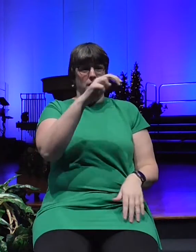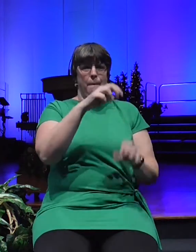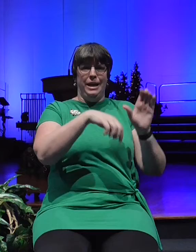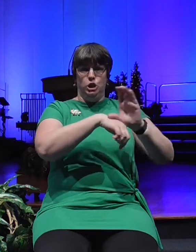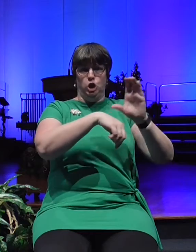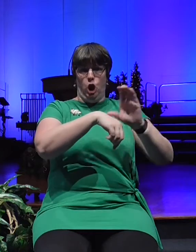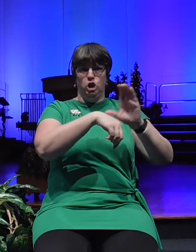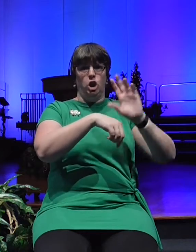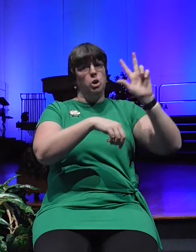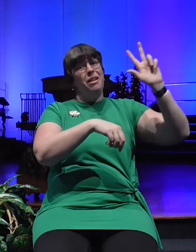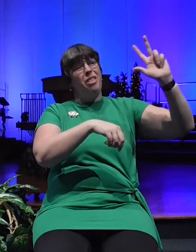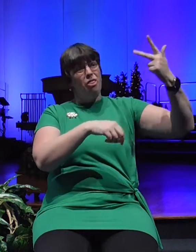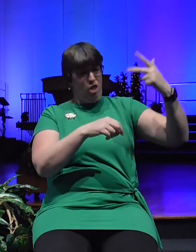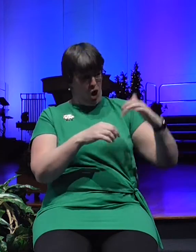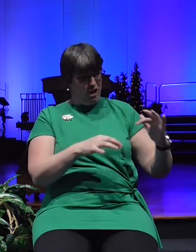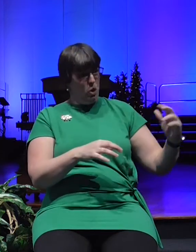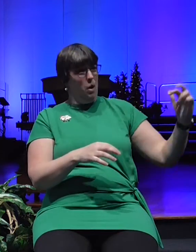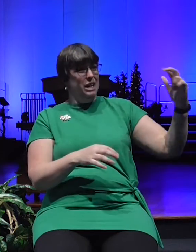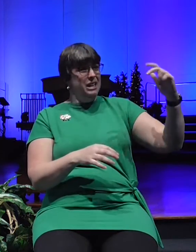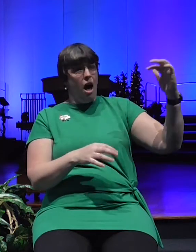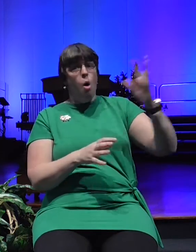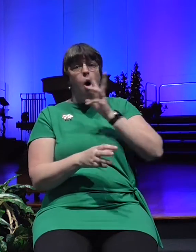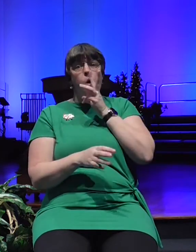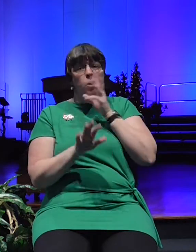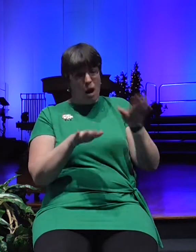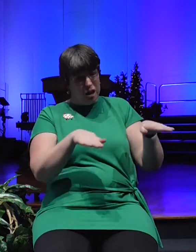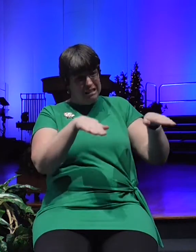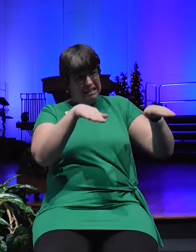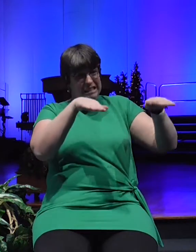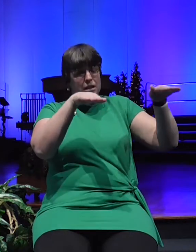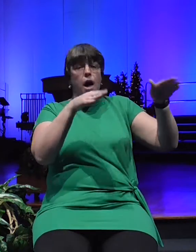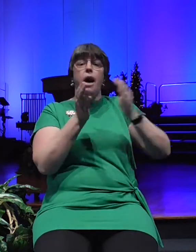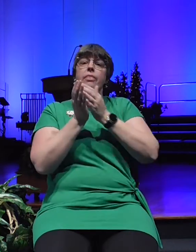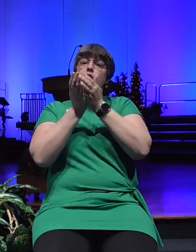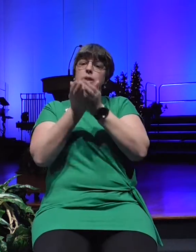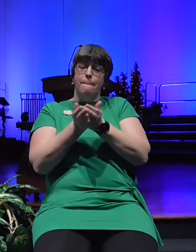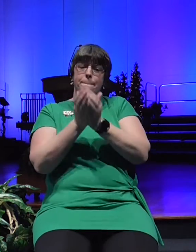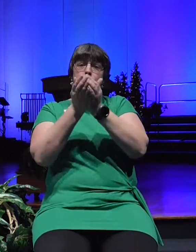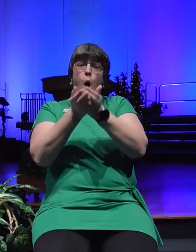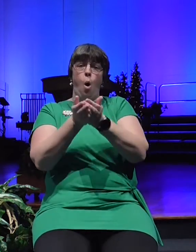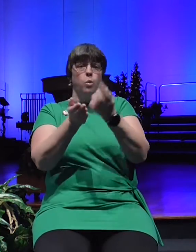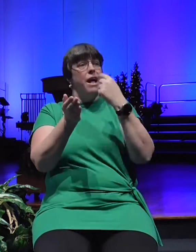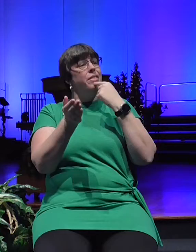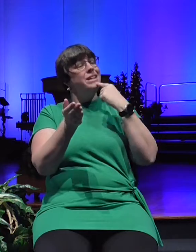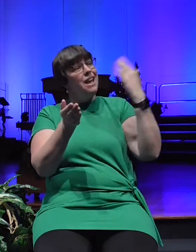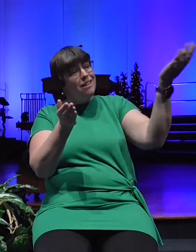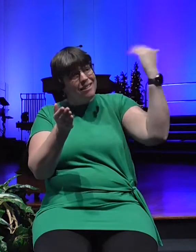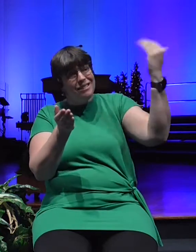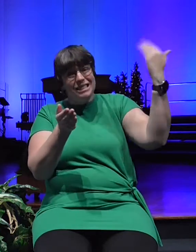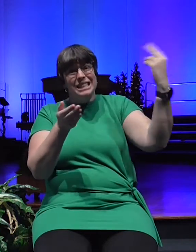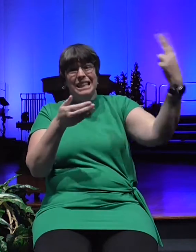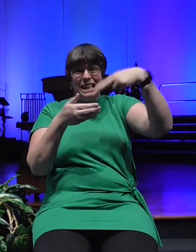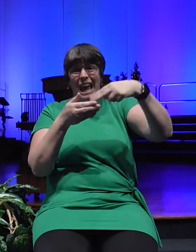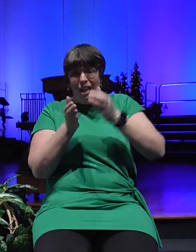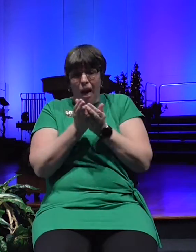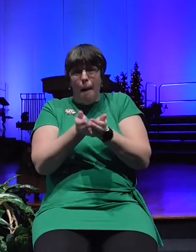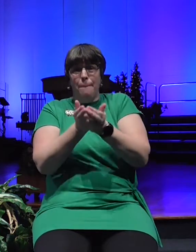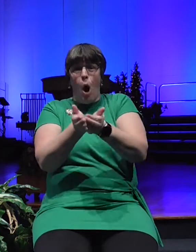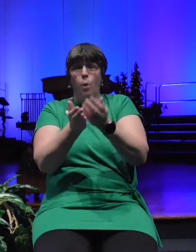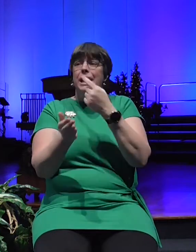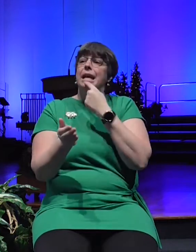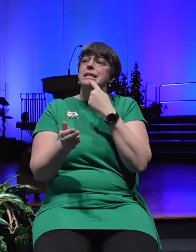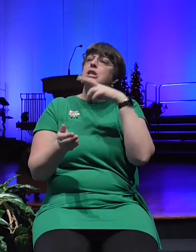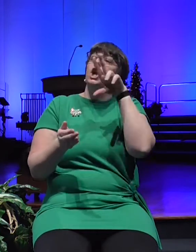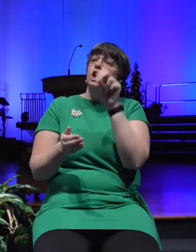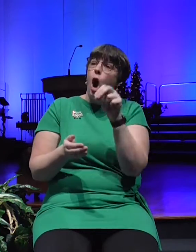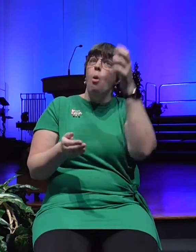third story, and the water is coming up higher and higher, and a boat comes along, and they say to the man, get in the boat, get in the boat. And he